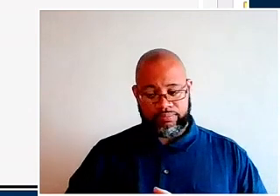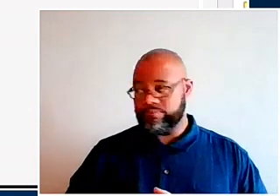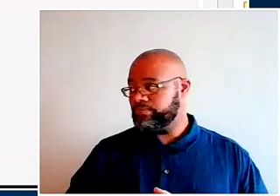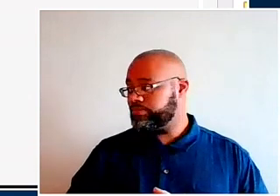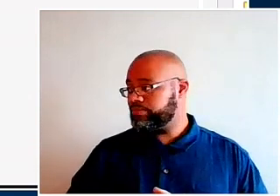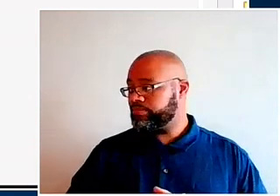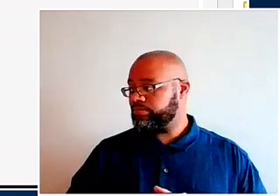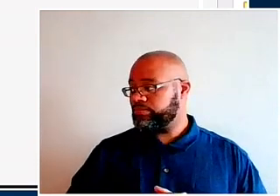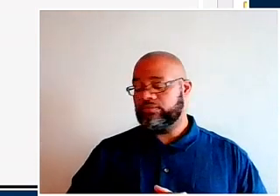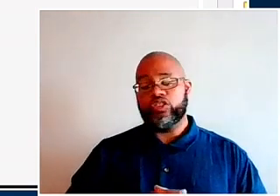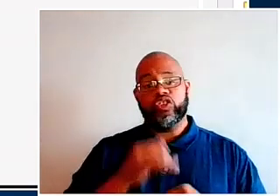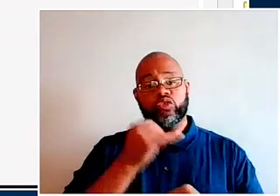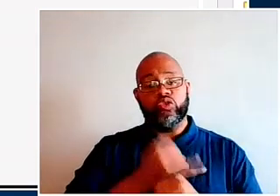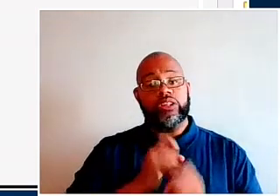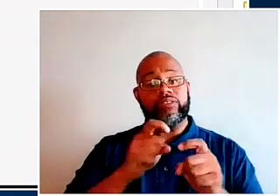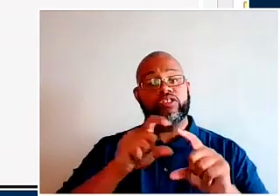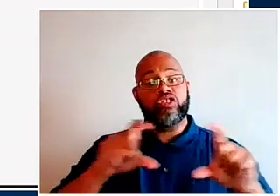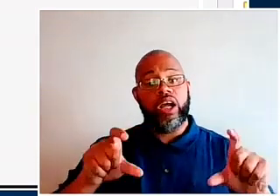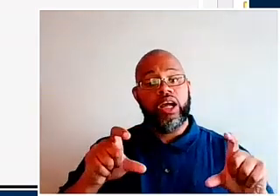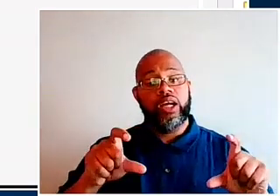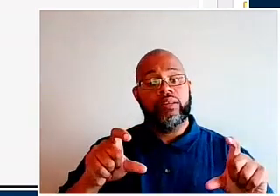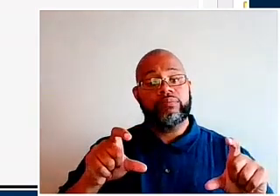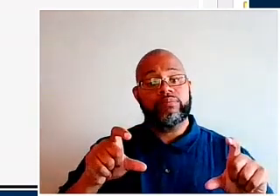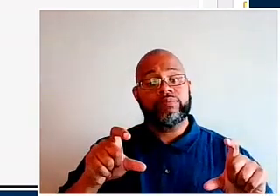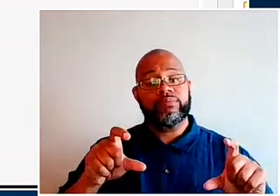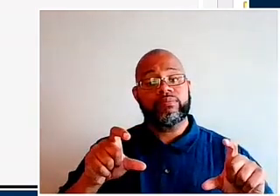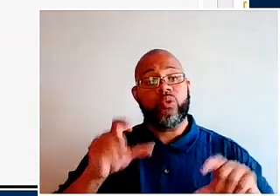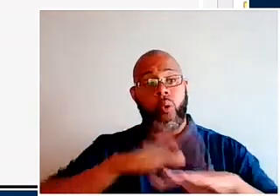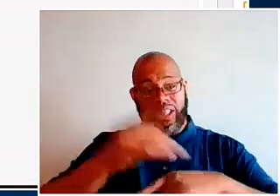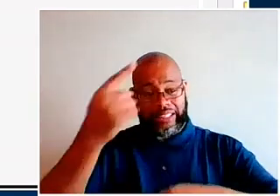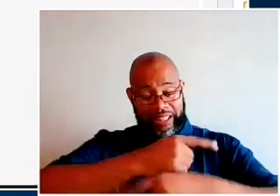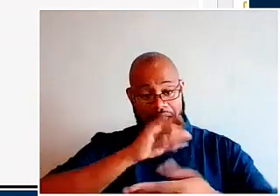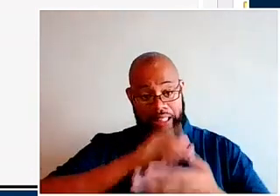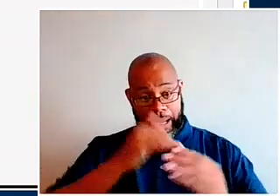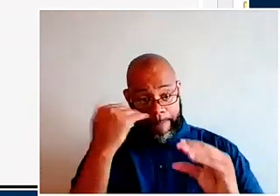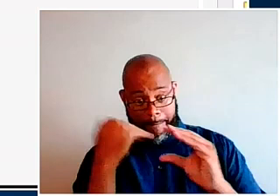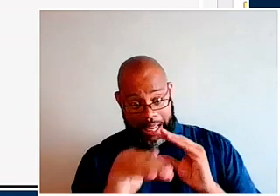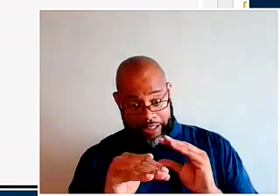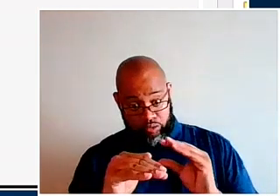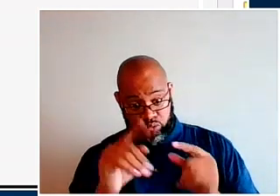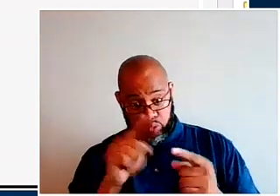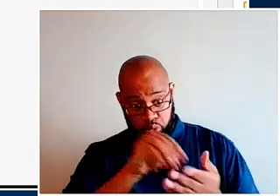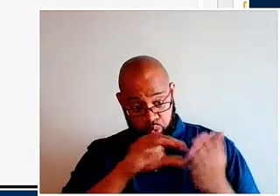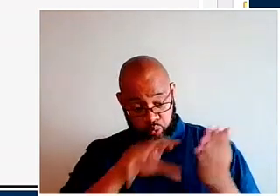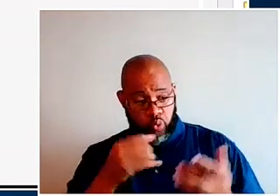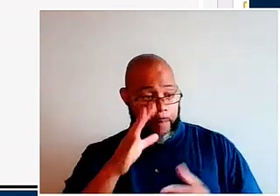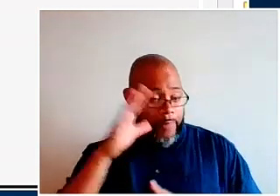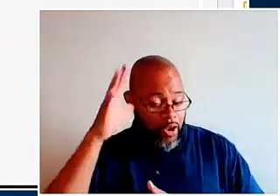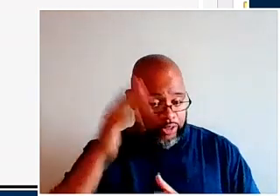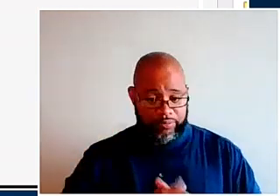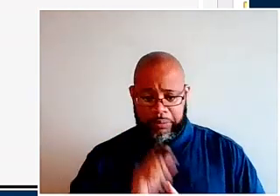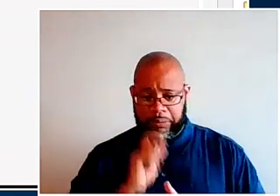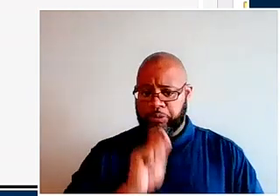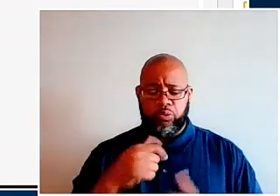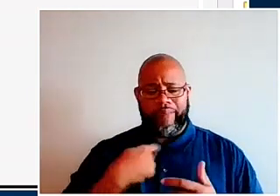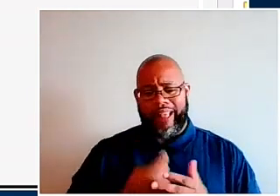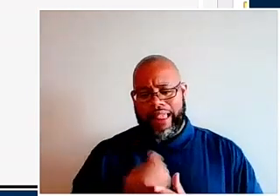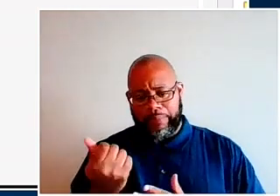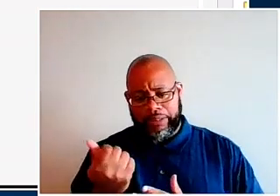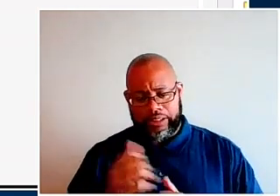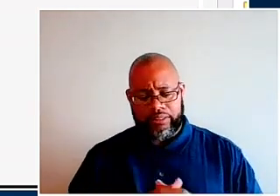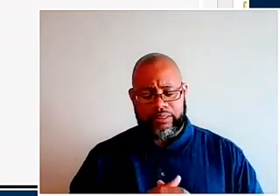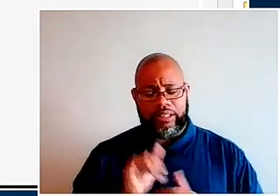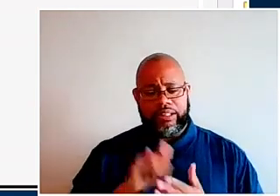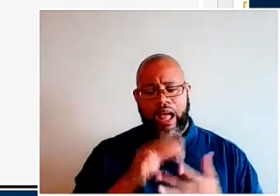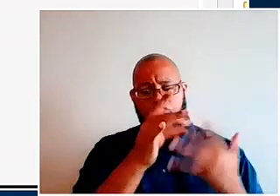an institution issues a check on the date that it mails the check to the student or parent, period. We have eliminated the